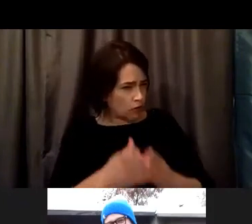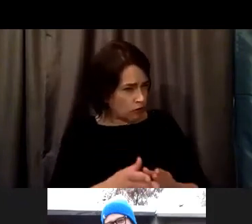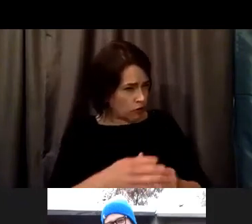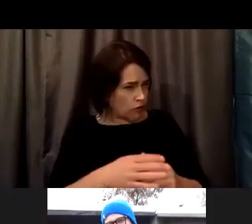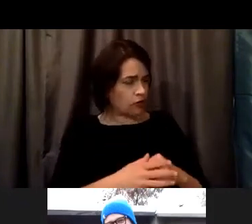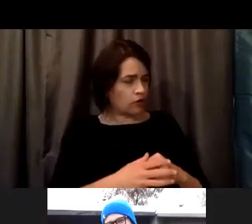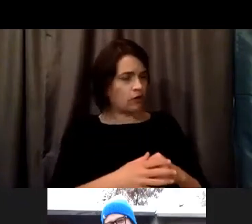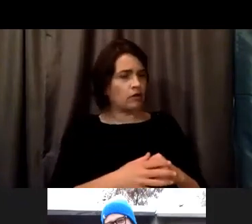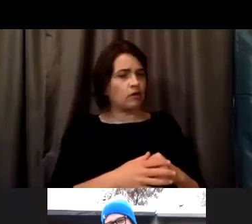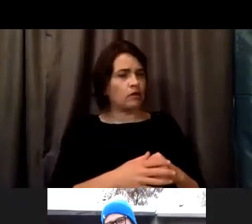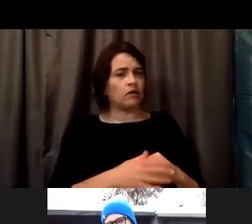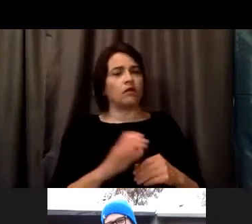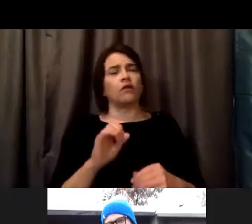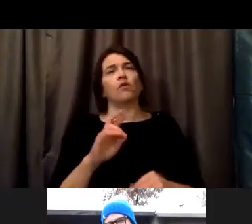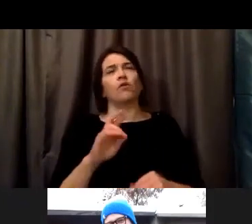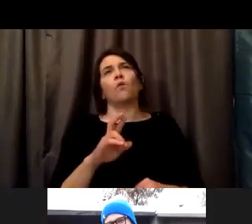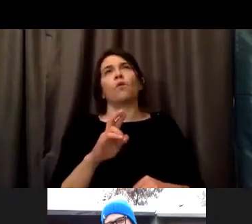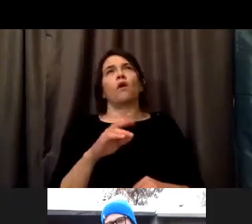Cambodian who's not